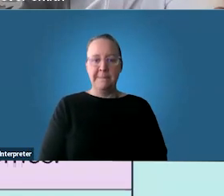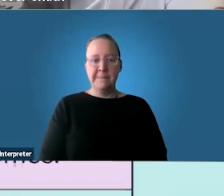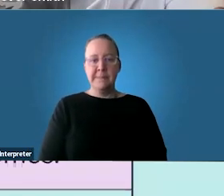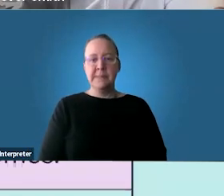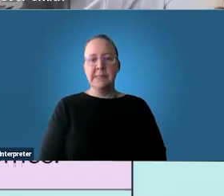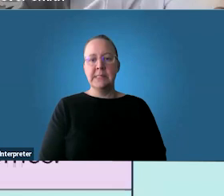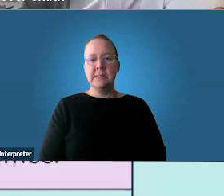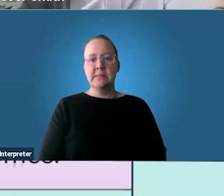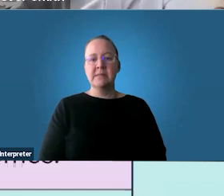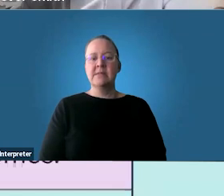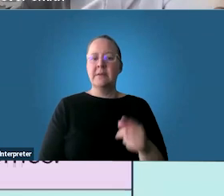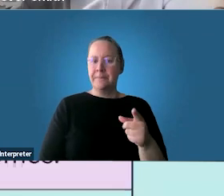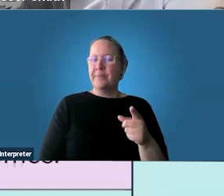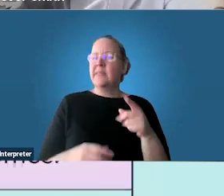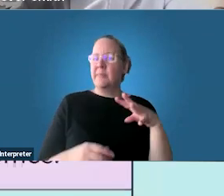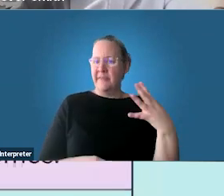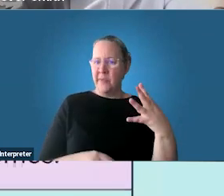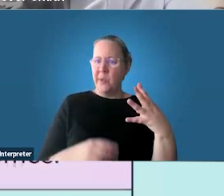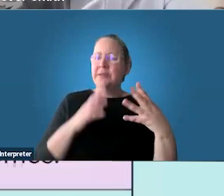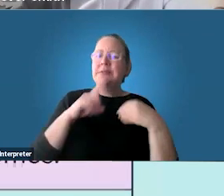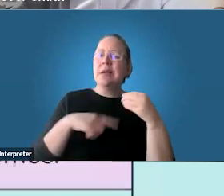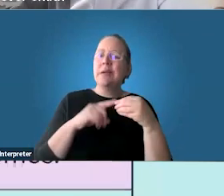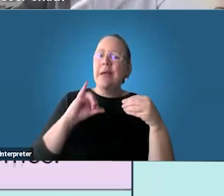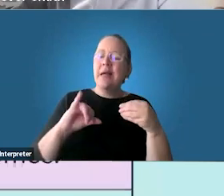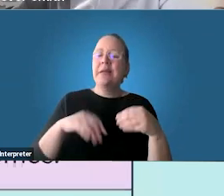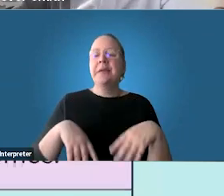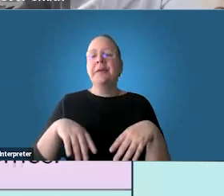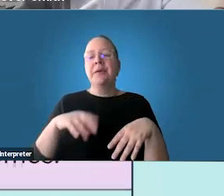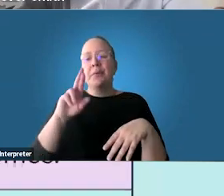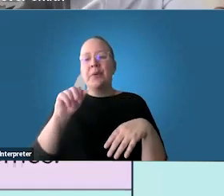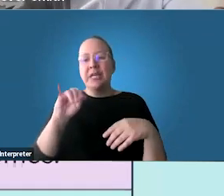we believe this mindset kind of erases racial disparities by